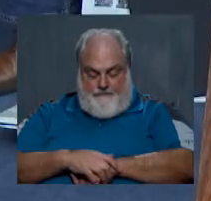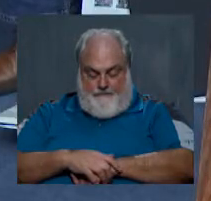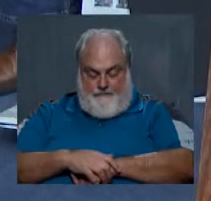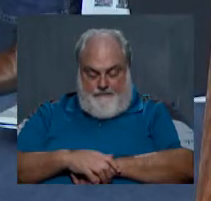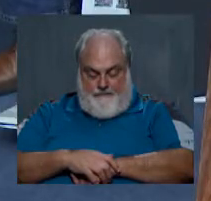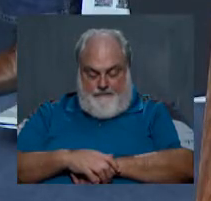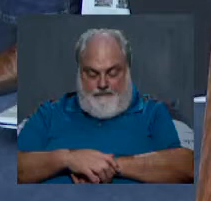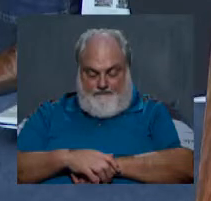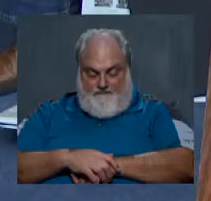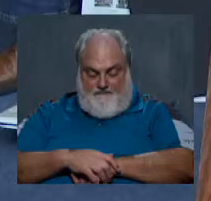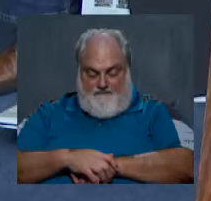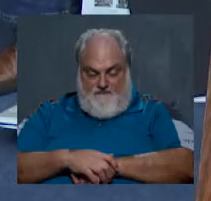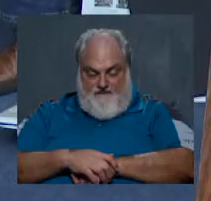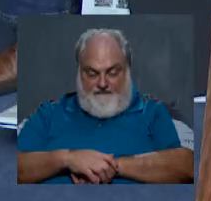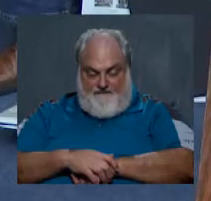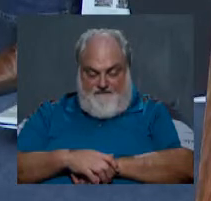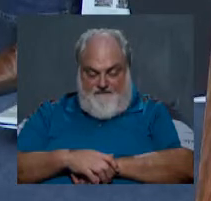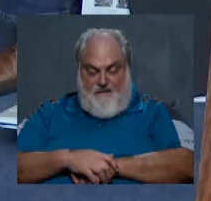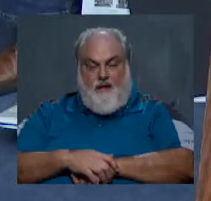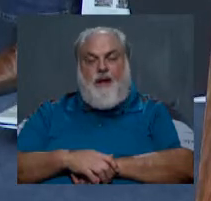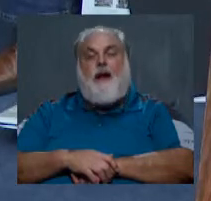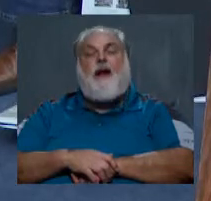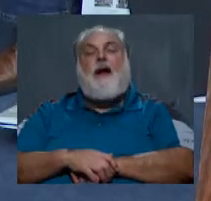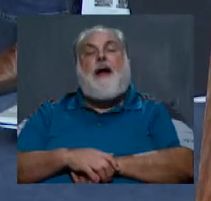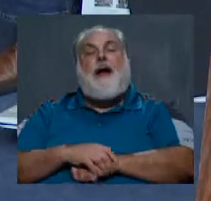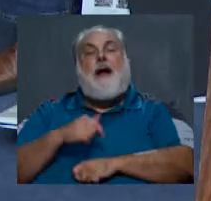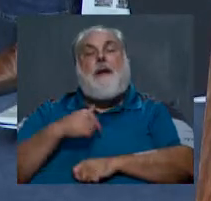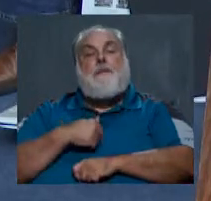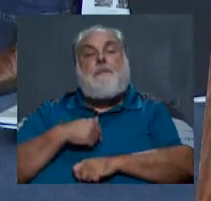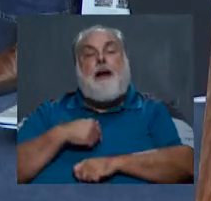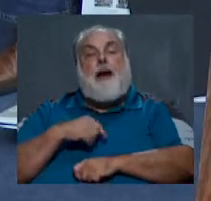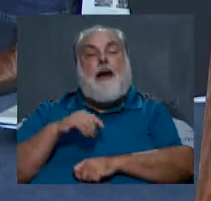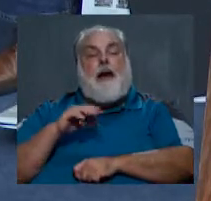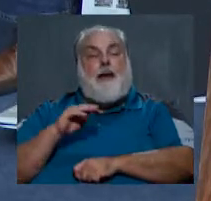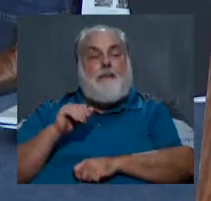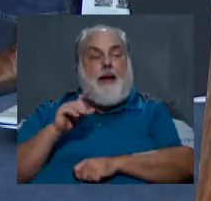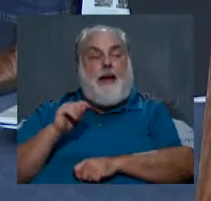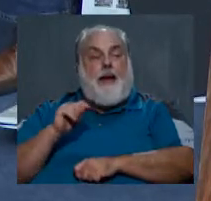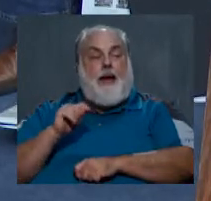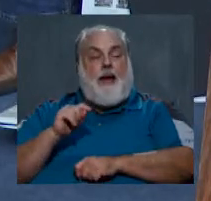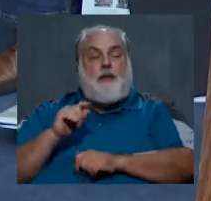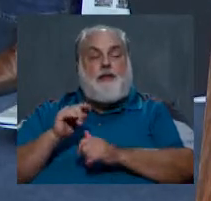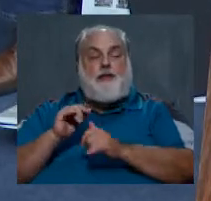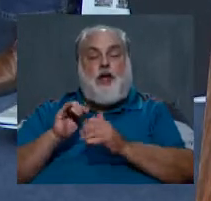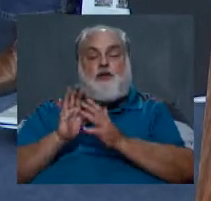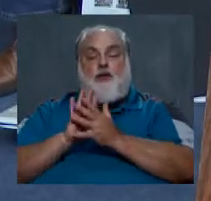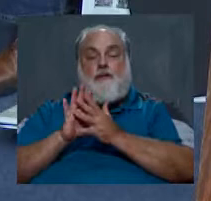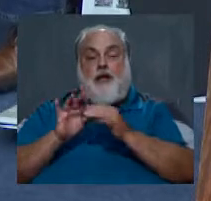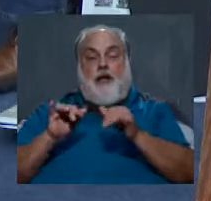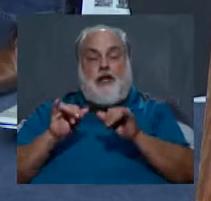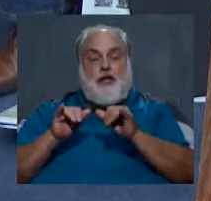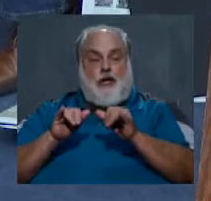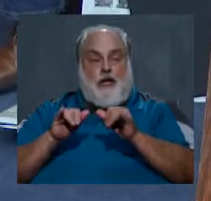Mr. Chairman, members of the commission, my name is Nat Baniati. I'm with the Traffic Engineering Division.